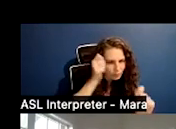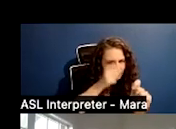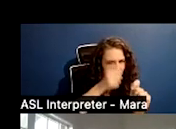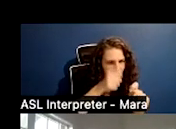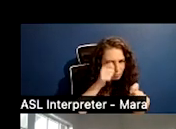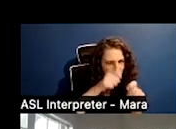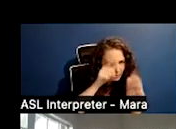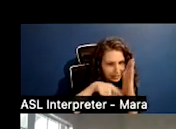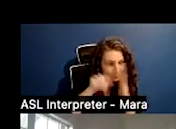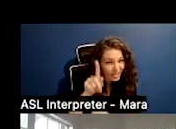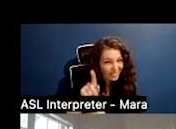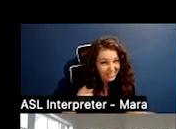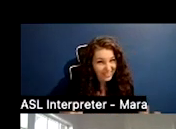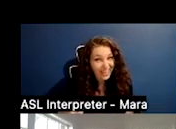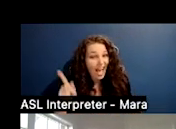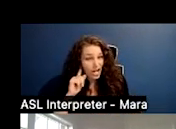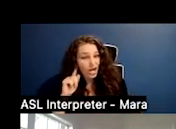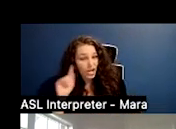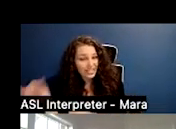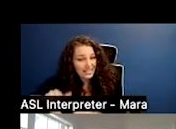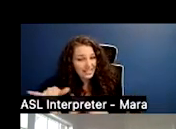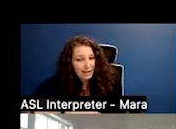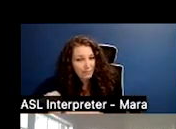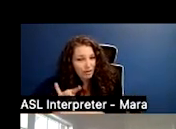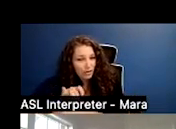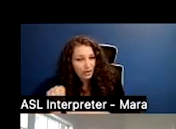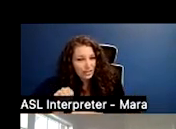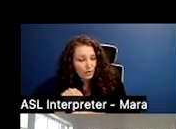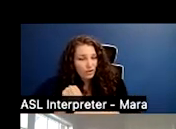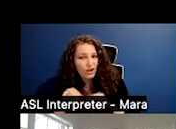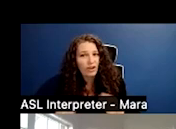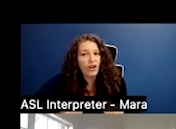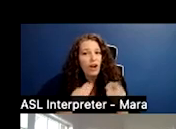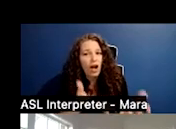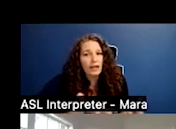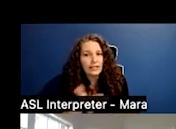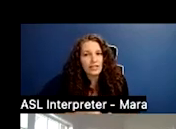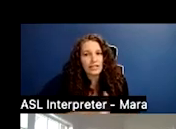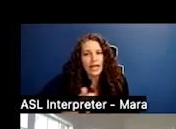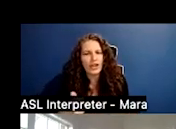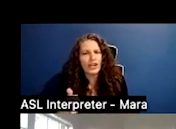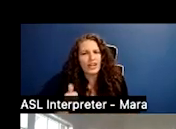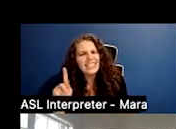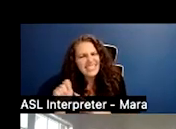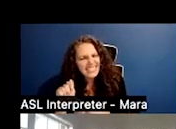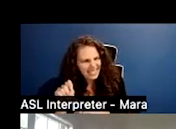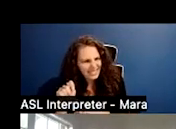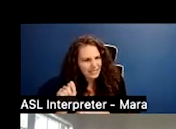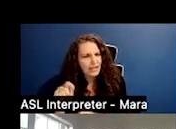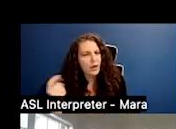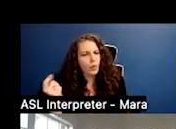Next slide, please. And you can see this typical, there's another T111 house, that plywood, in many